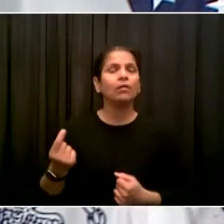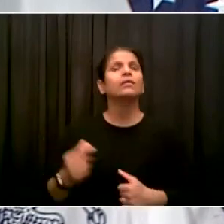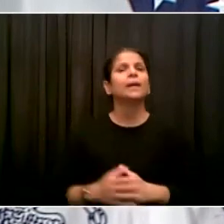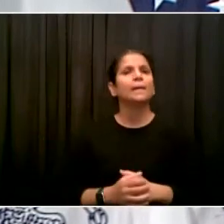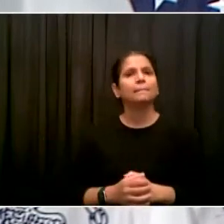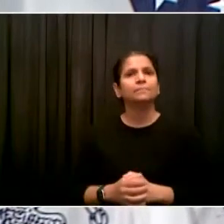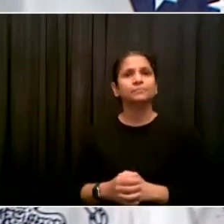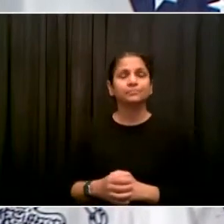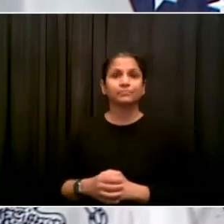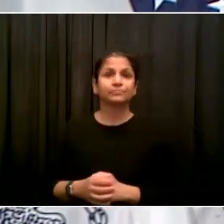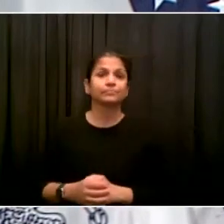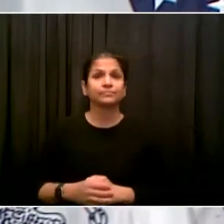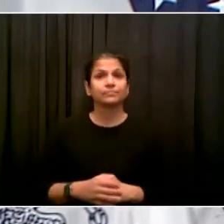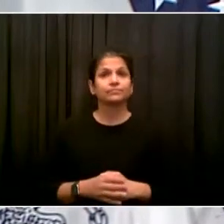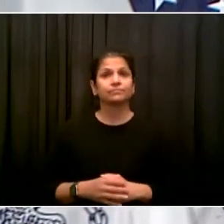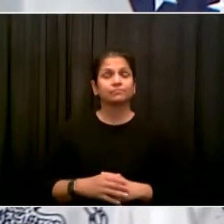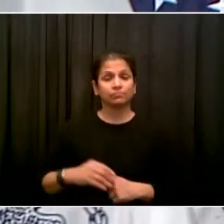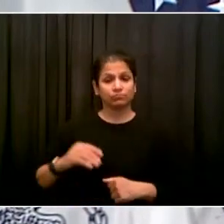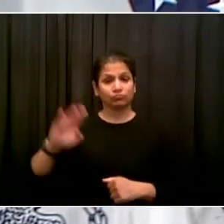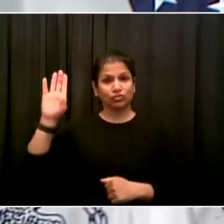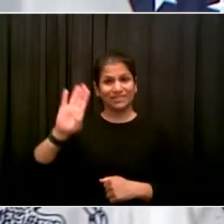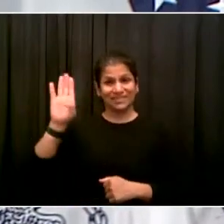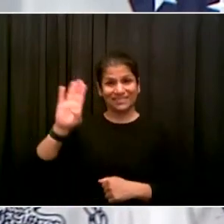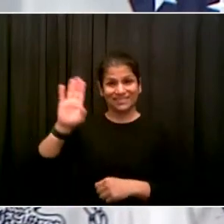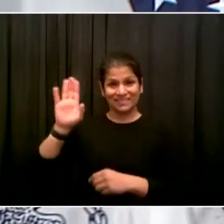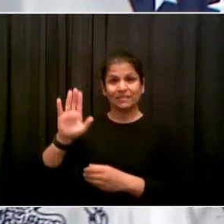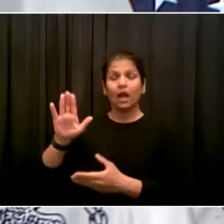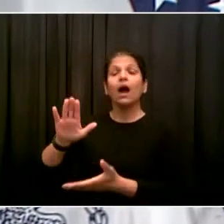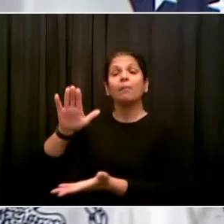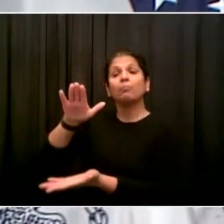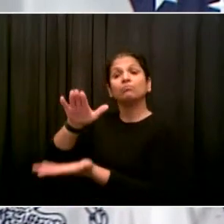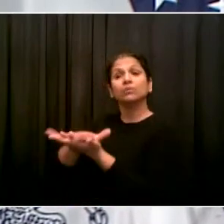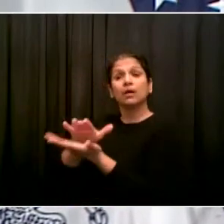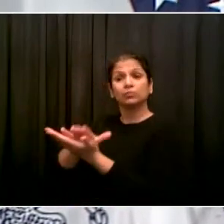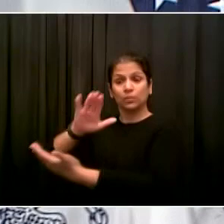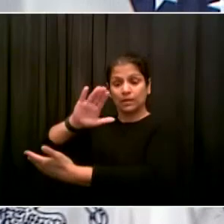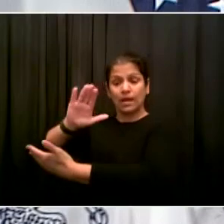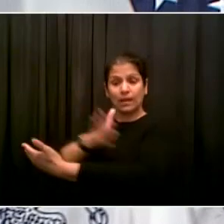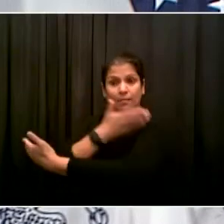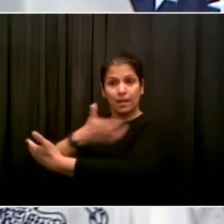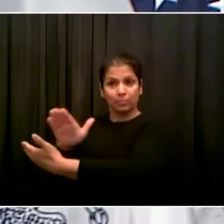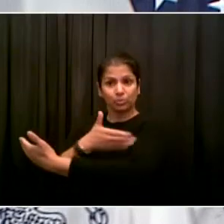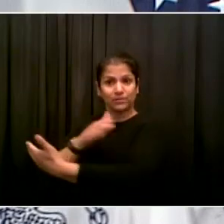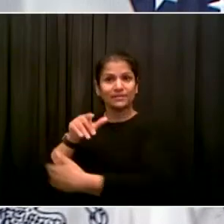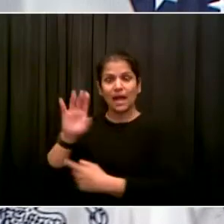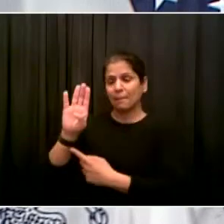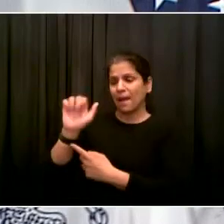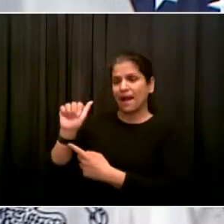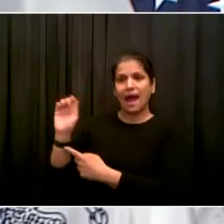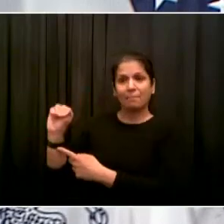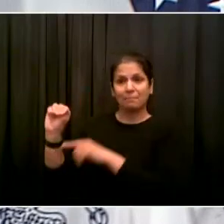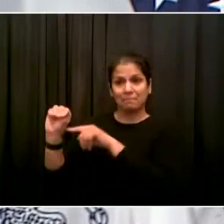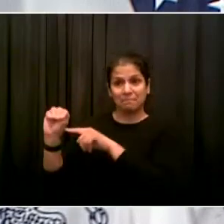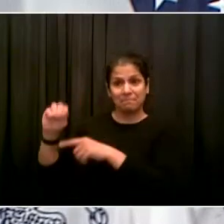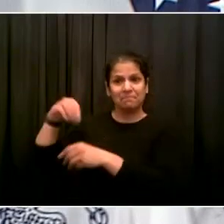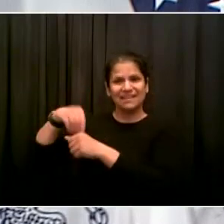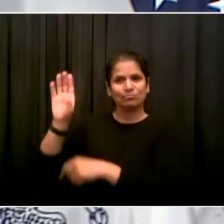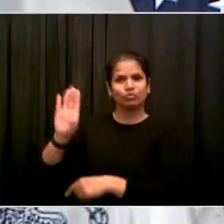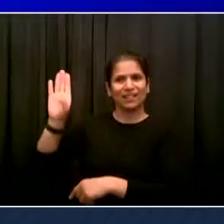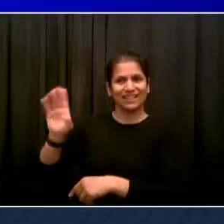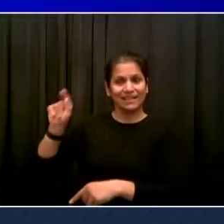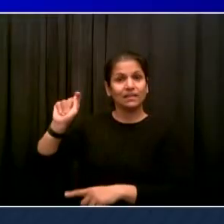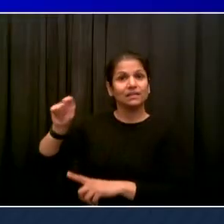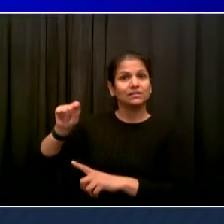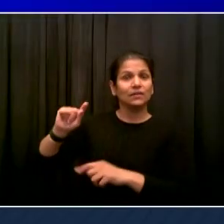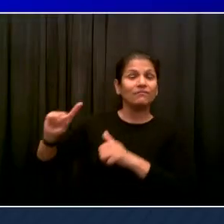Academy of Music, BAM. BAM had its first live performance in 13 months at the skating rink in Prospect